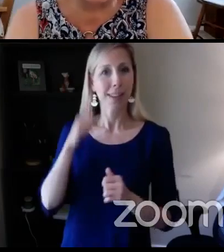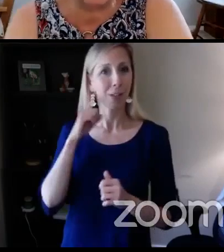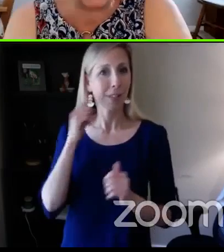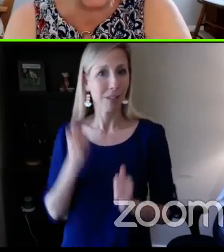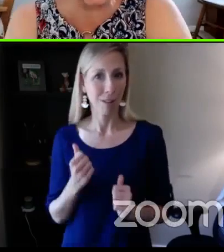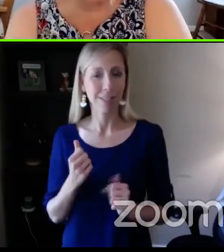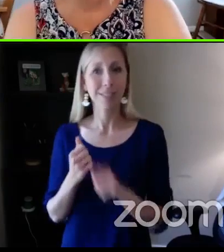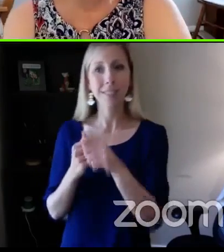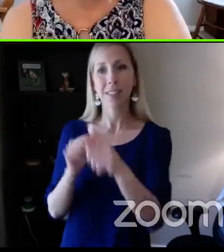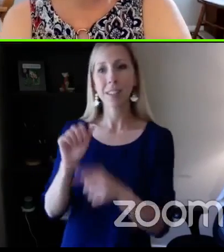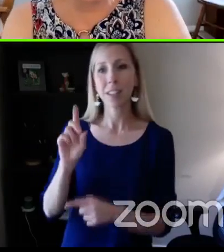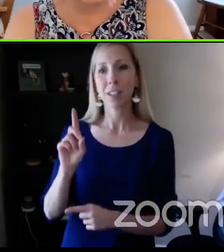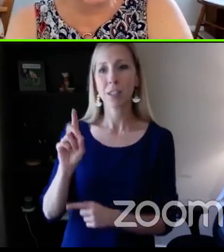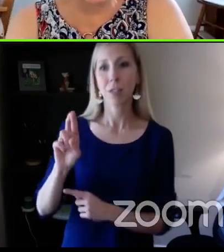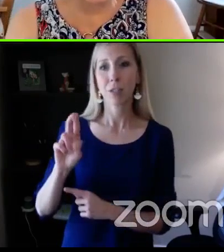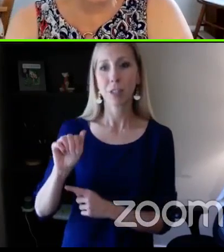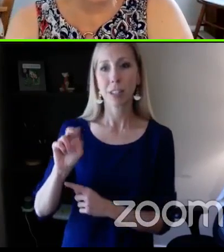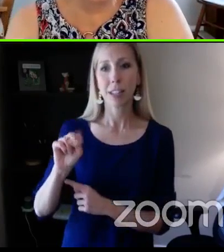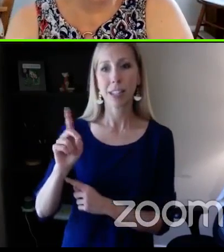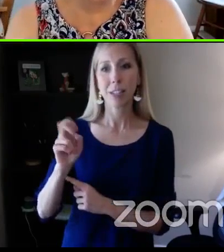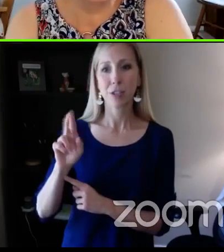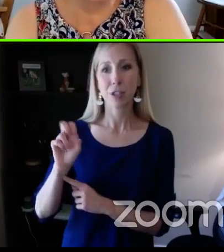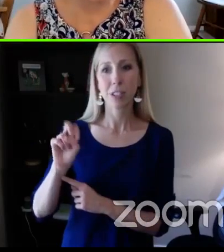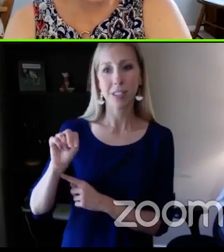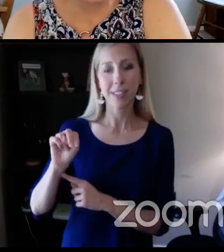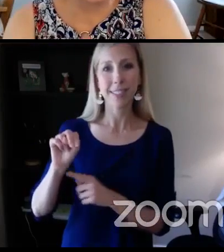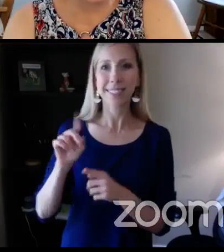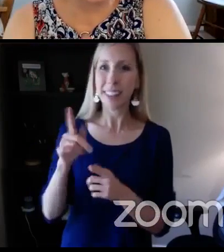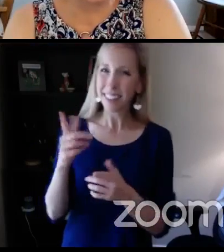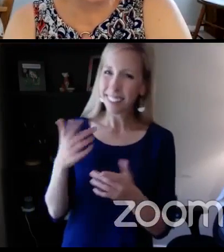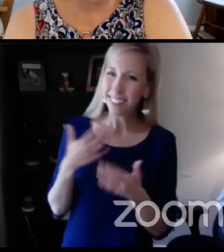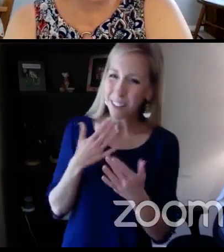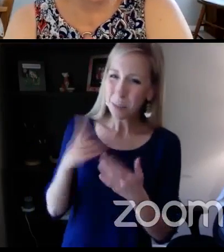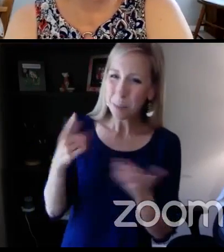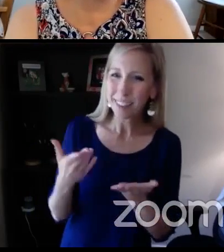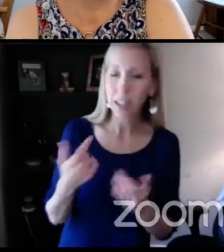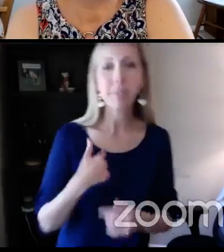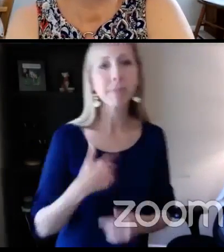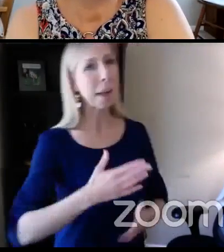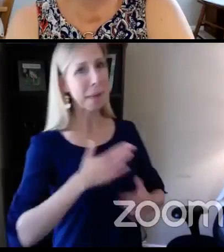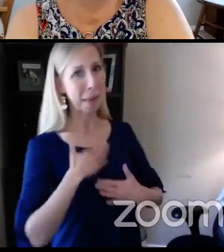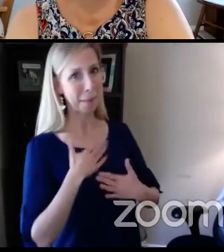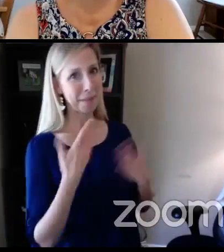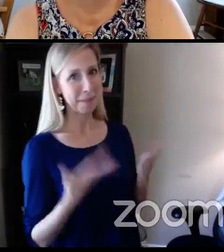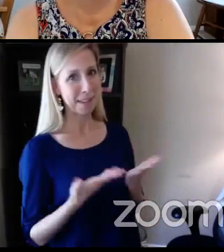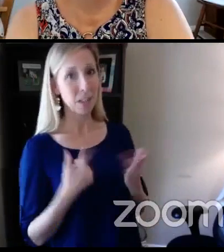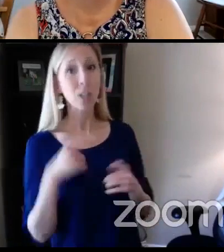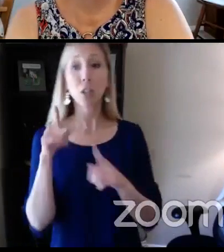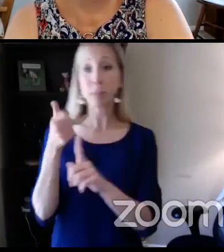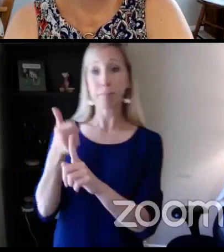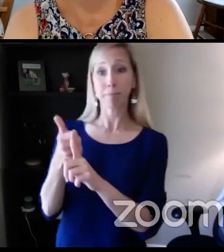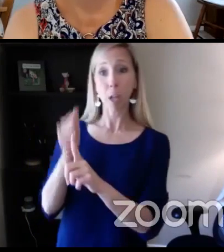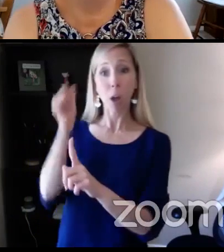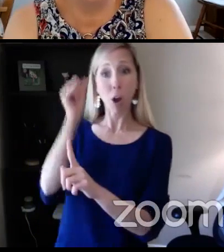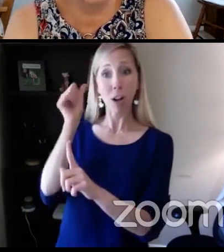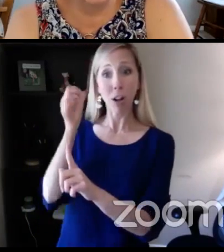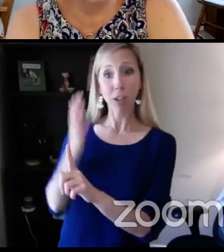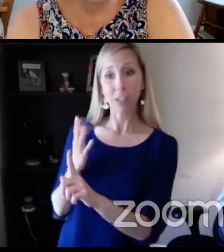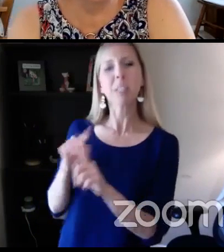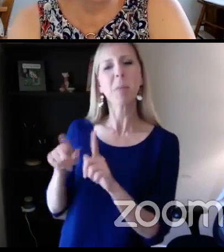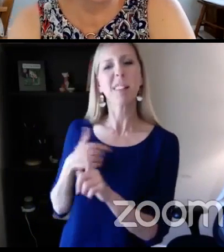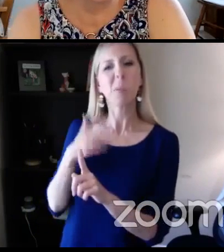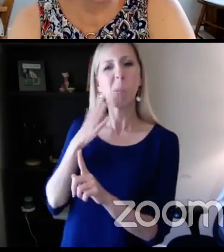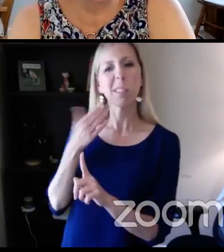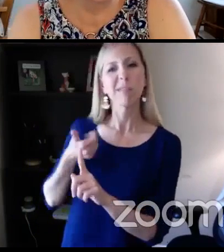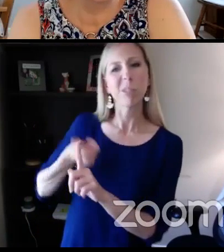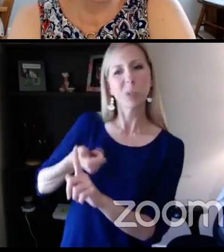Hi. Happy to be here. Thank you so much. Dr. Anderson is an audiologist, but I will give her the opportunity to introduce